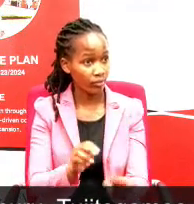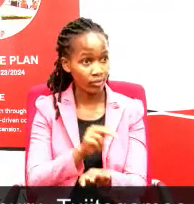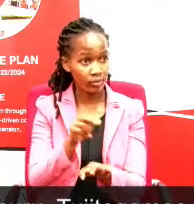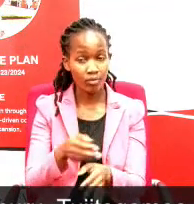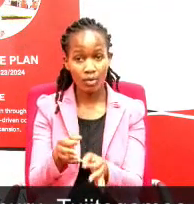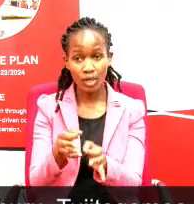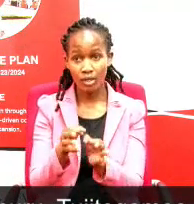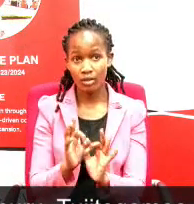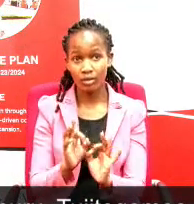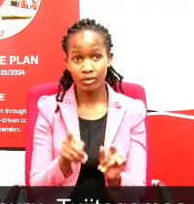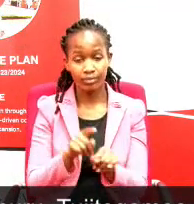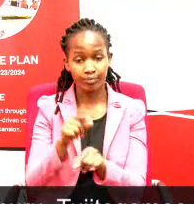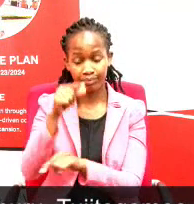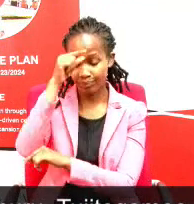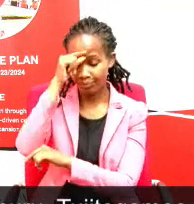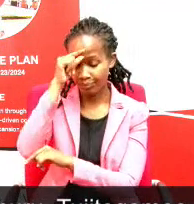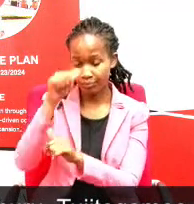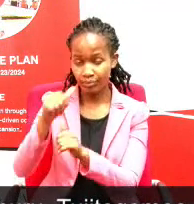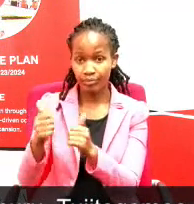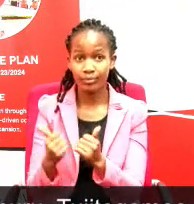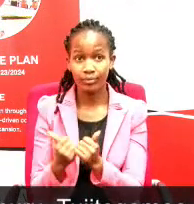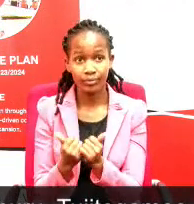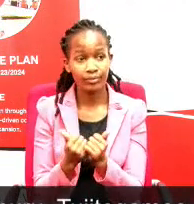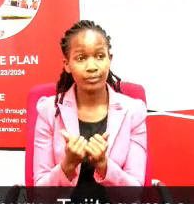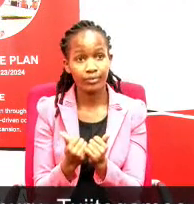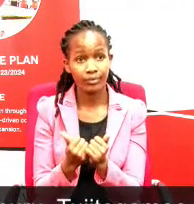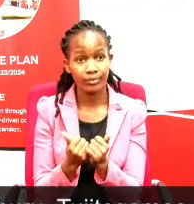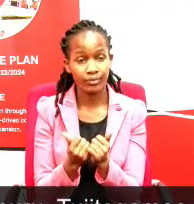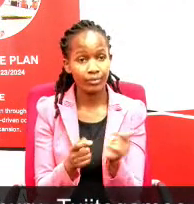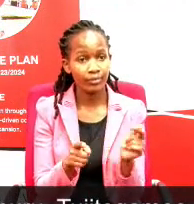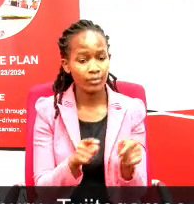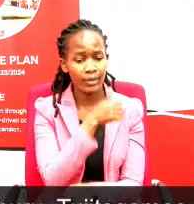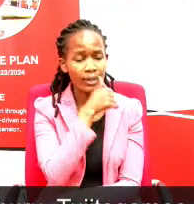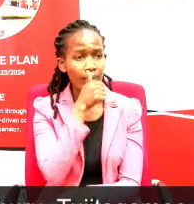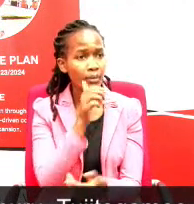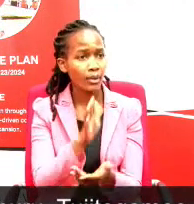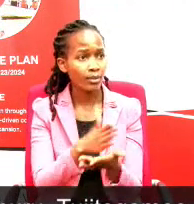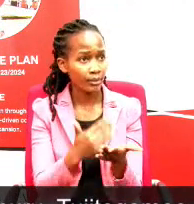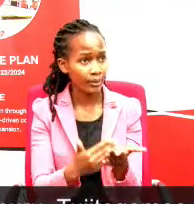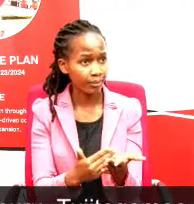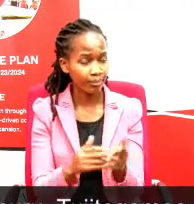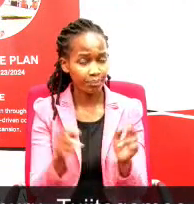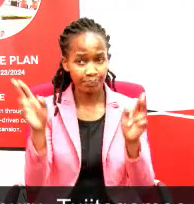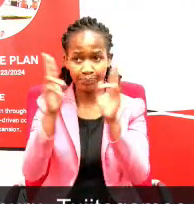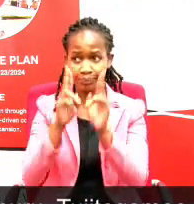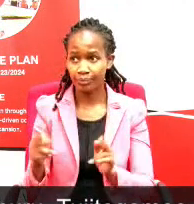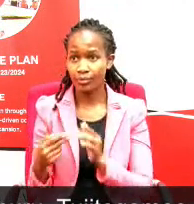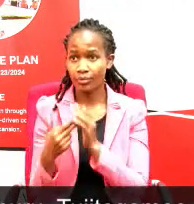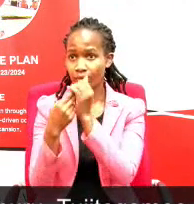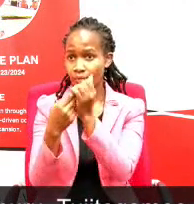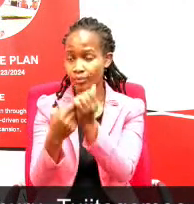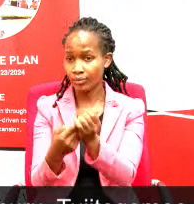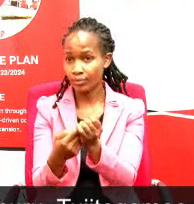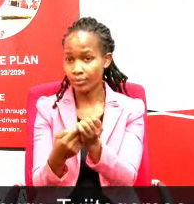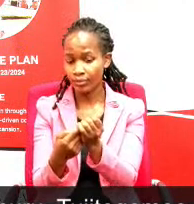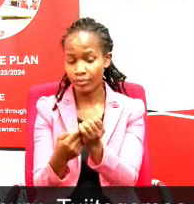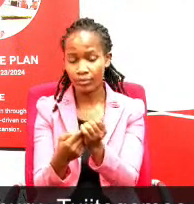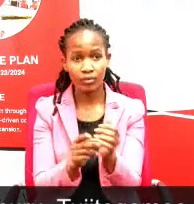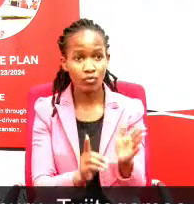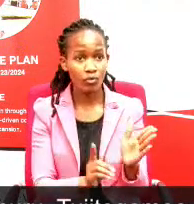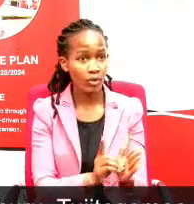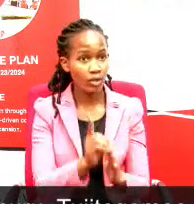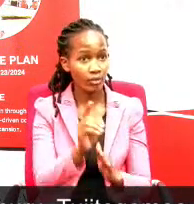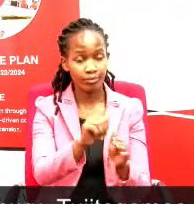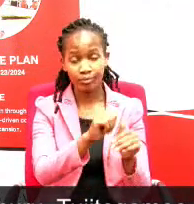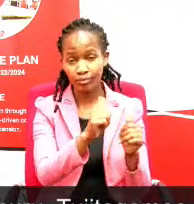Treasury, government agencies, our private sector, international partners,